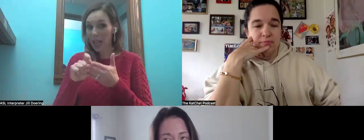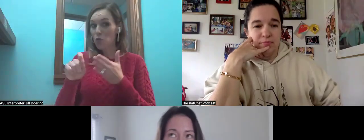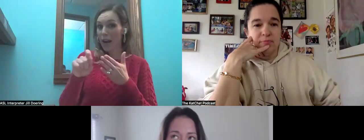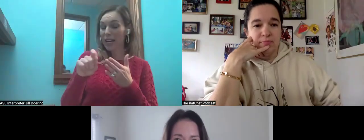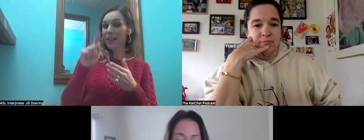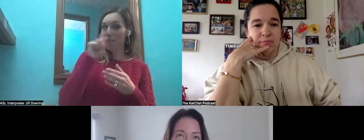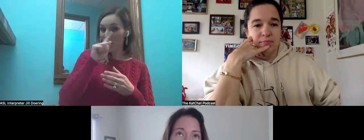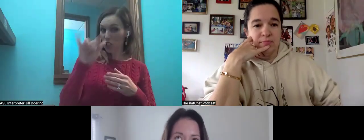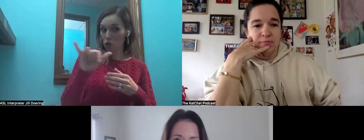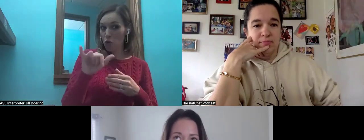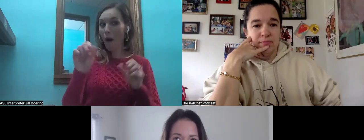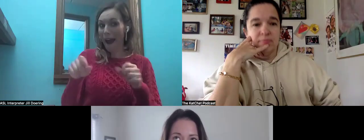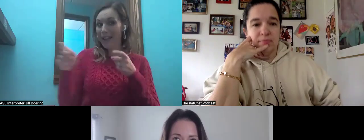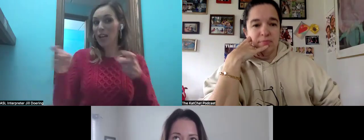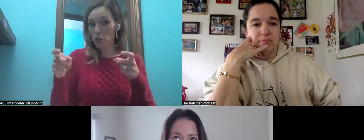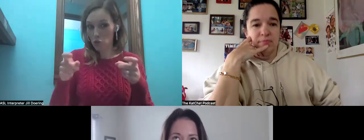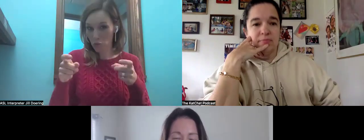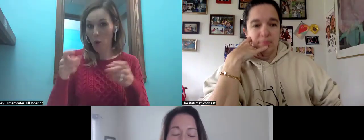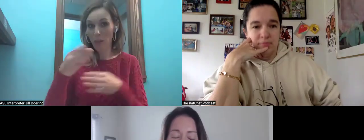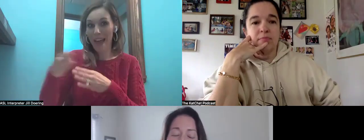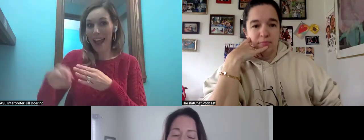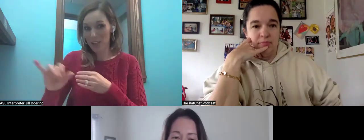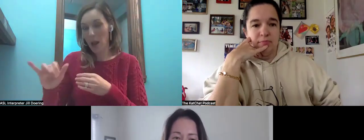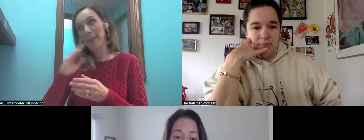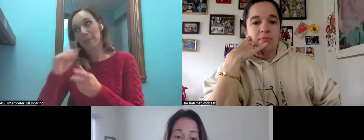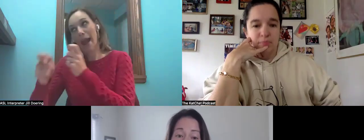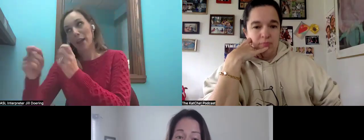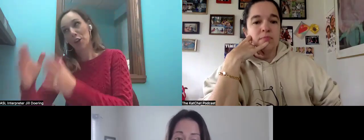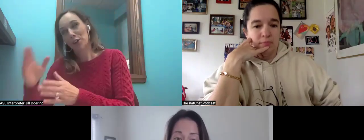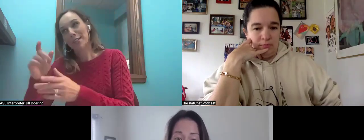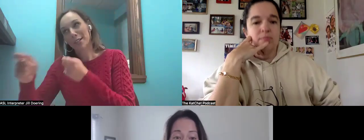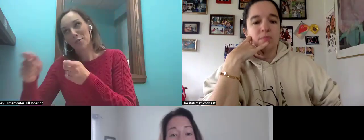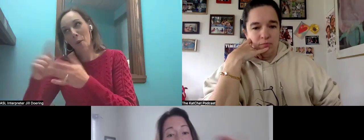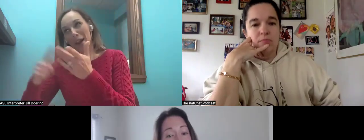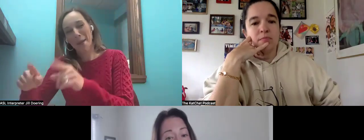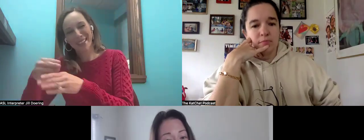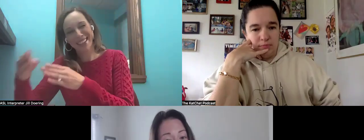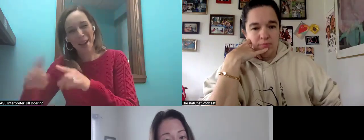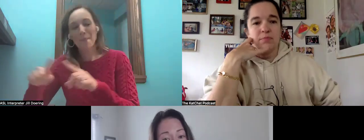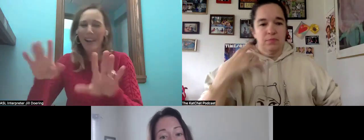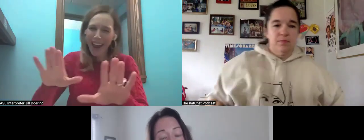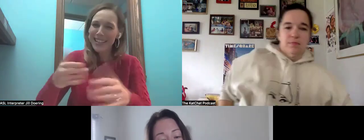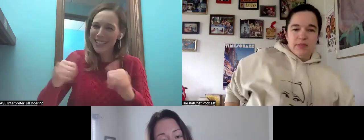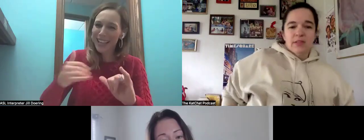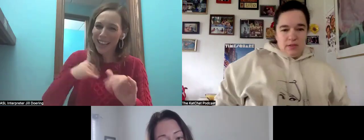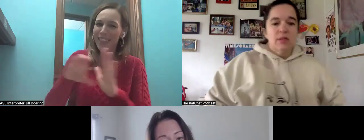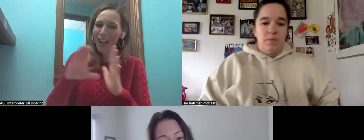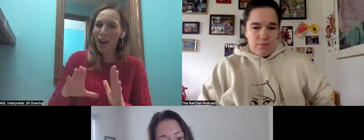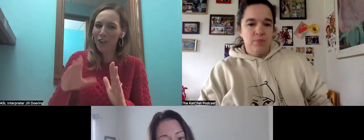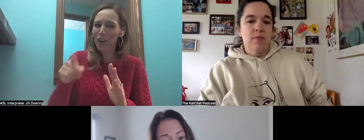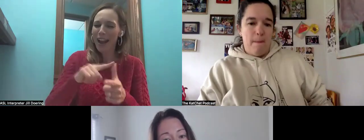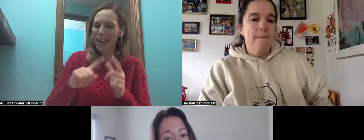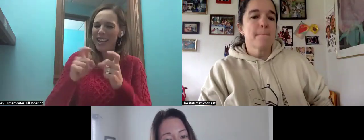ending. Well, I got editors that control the ending, but you know what I mean. I can take my character, give them that arc, get them